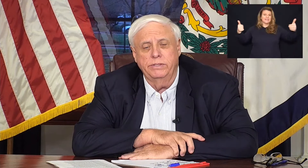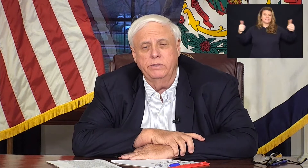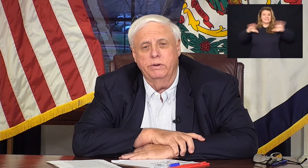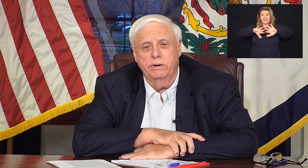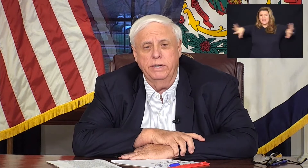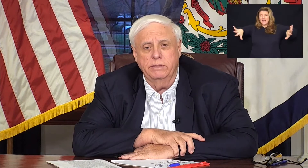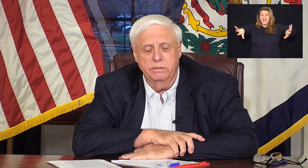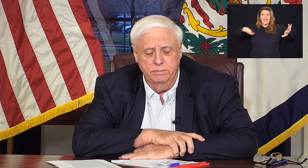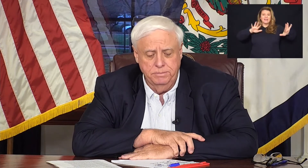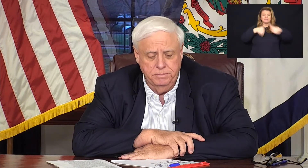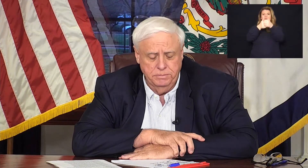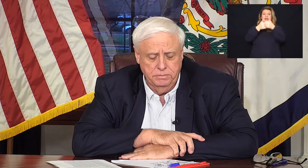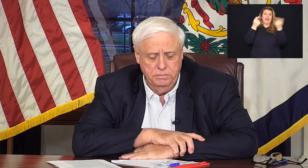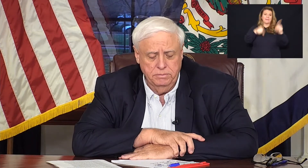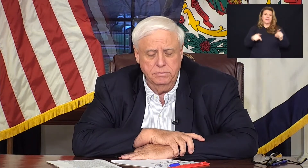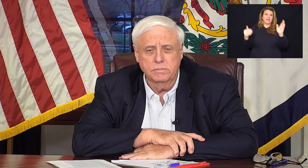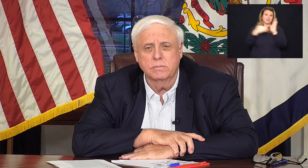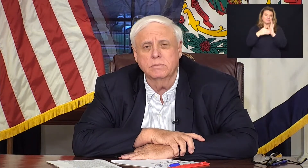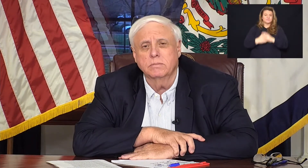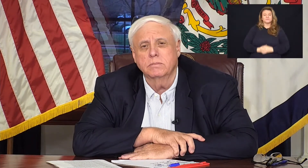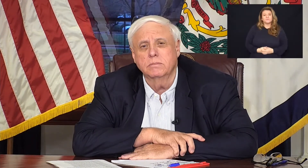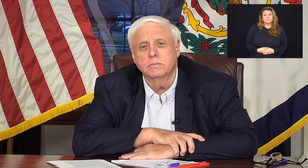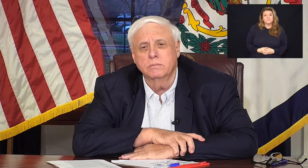tough issue on our hands.